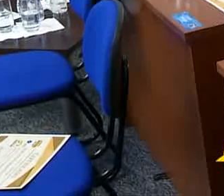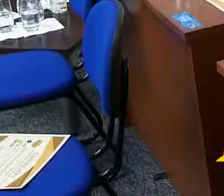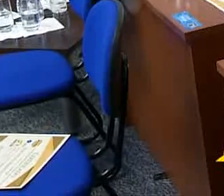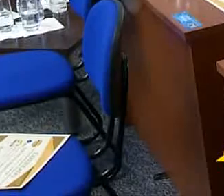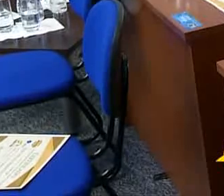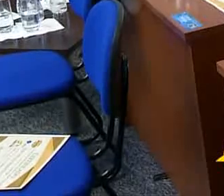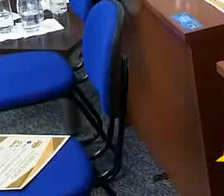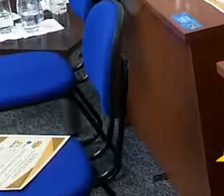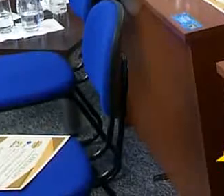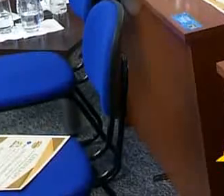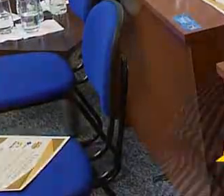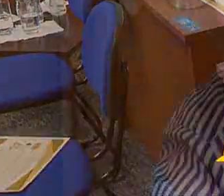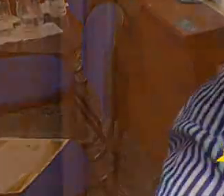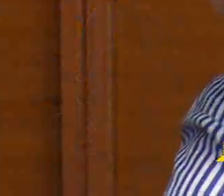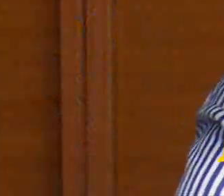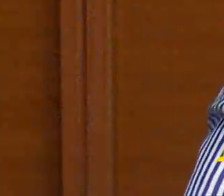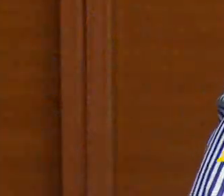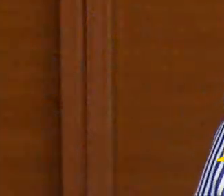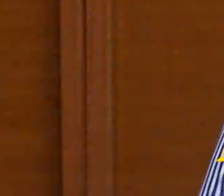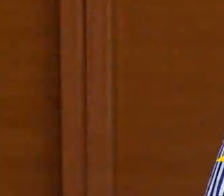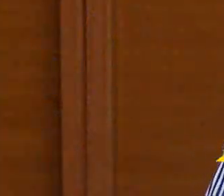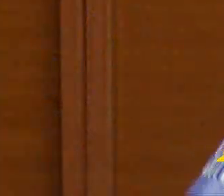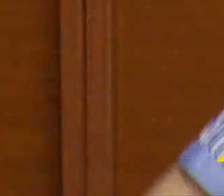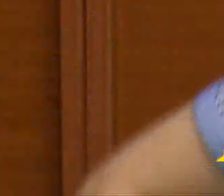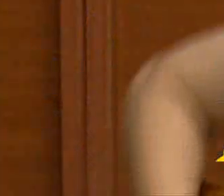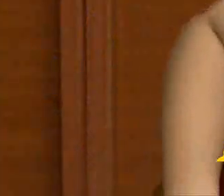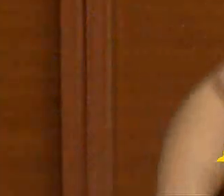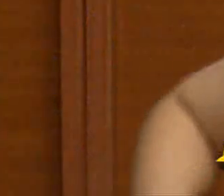Vou fazer mais uma agora.